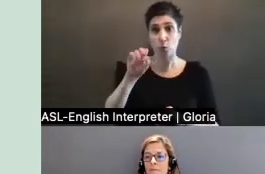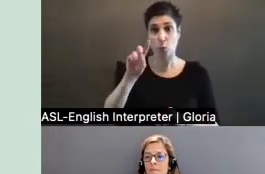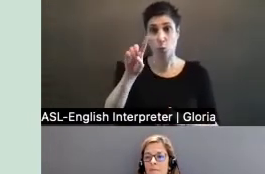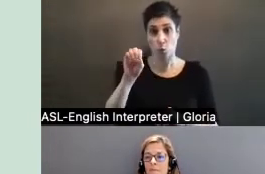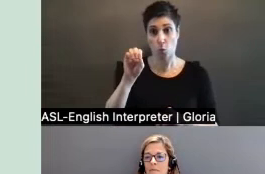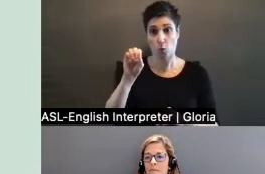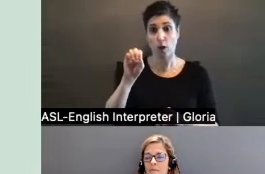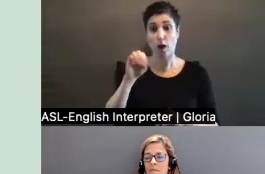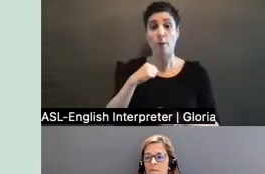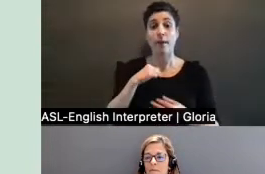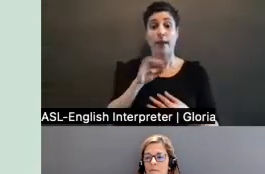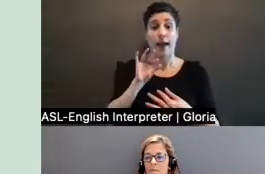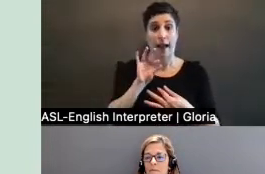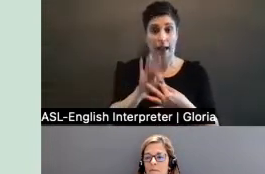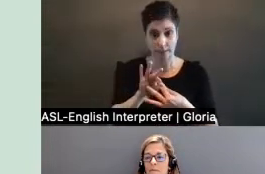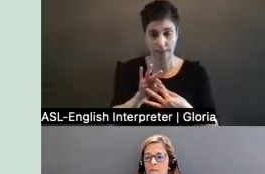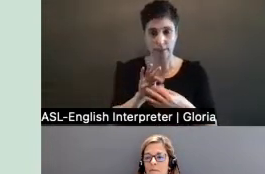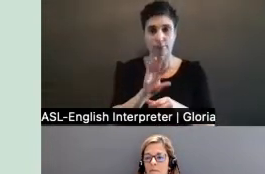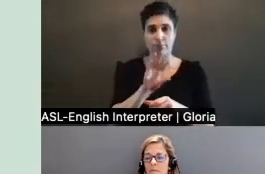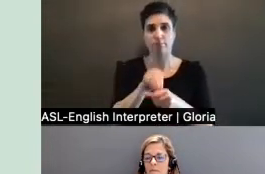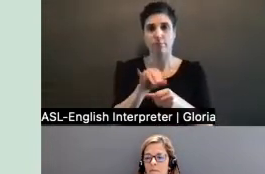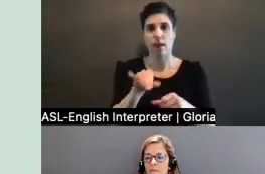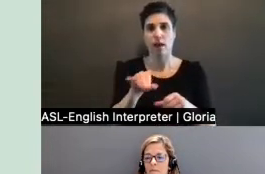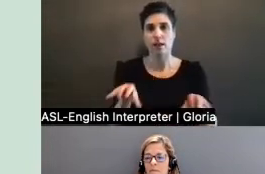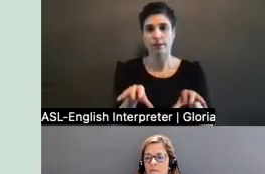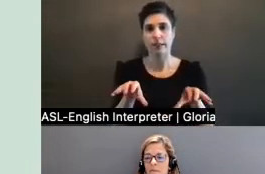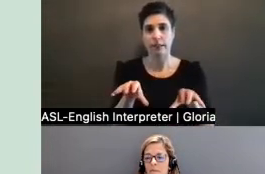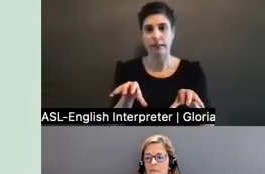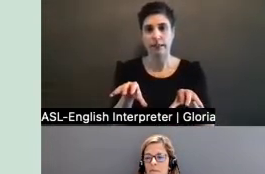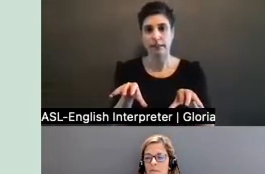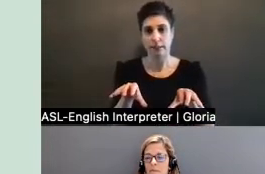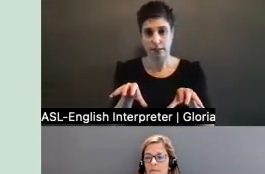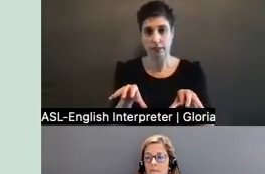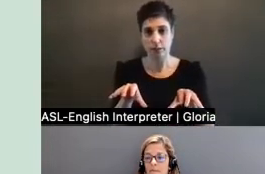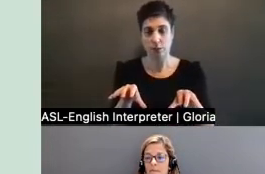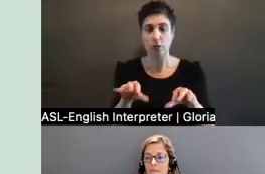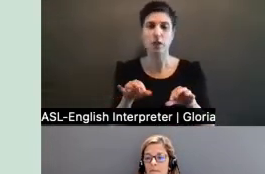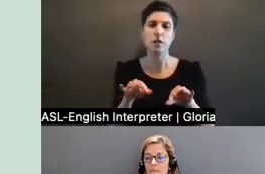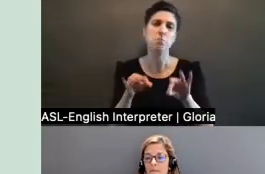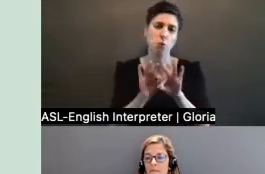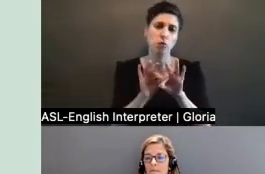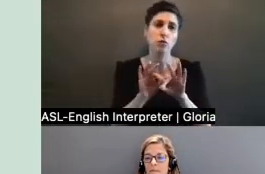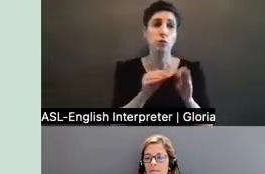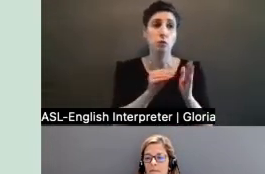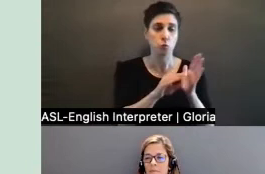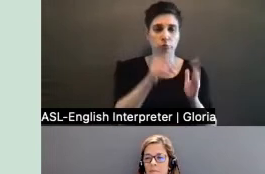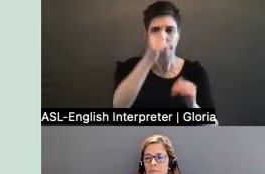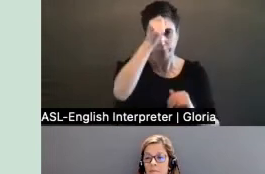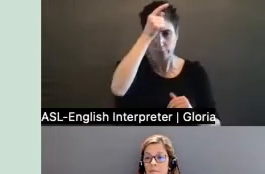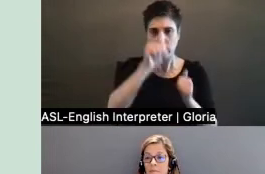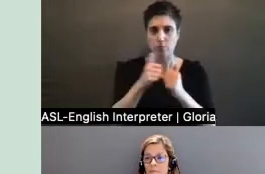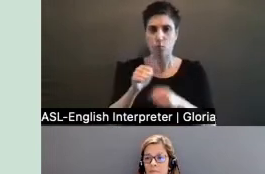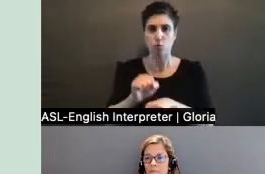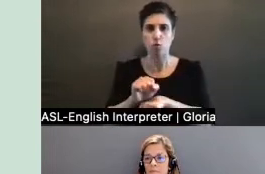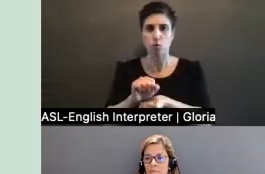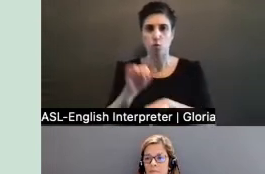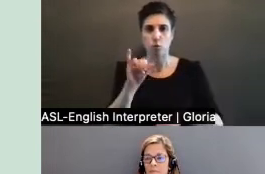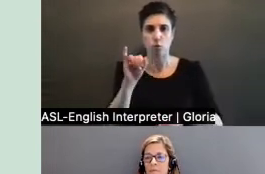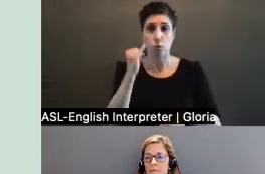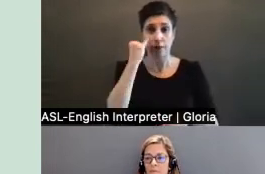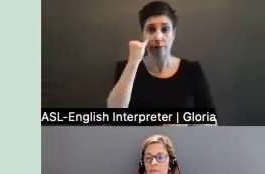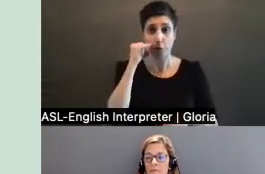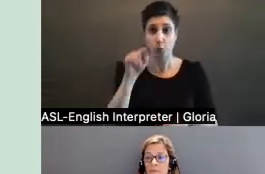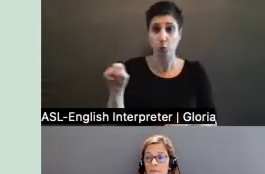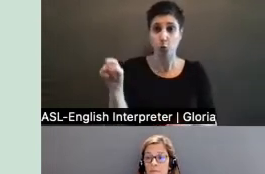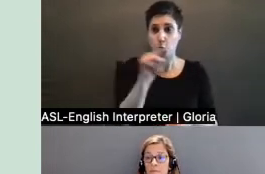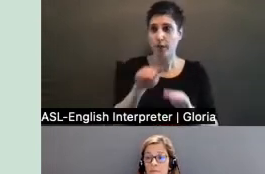in that kind of activity, which requires our learners to understand how it works as well. And if you have yourself participated in